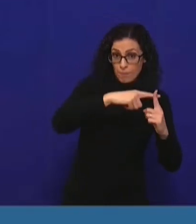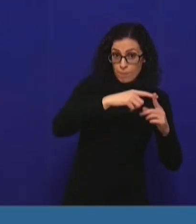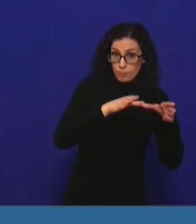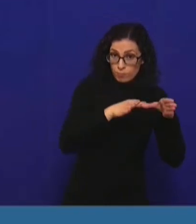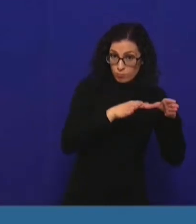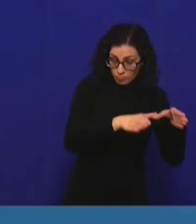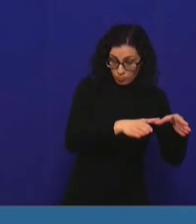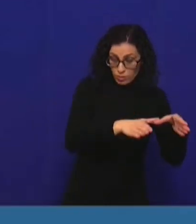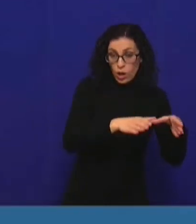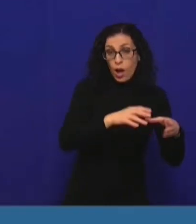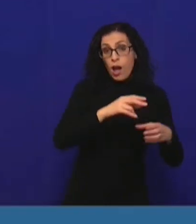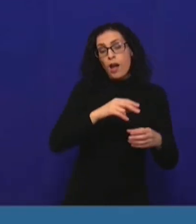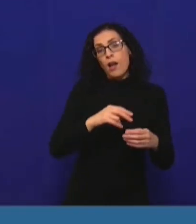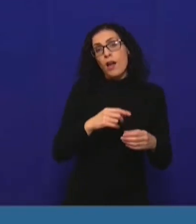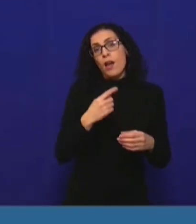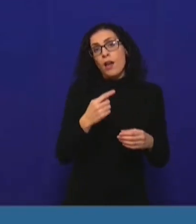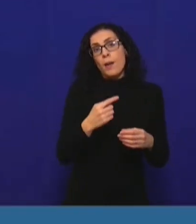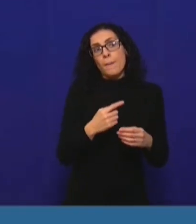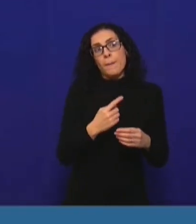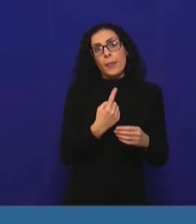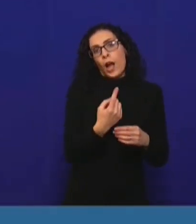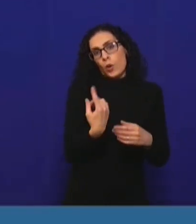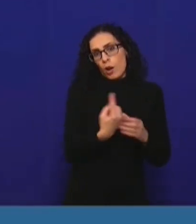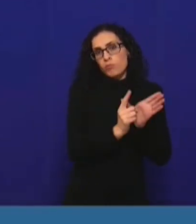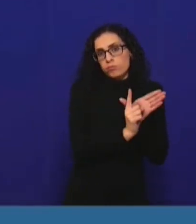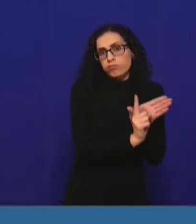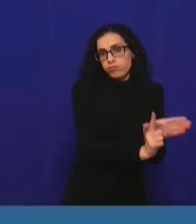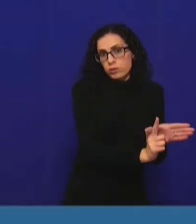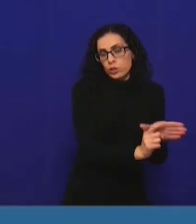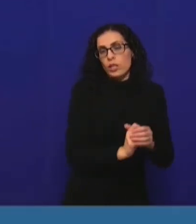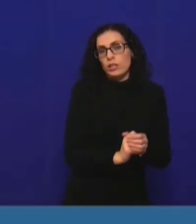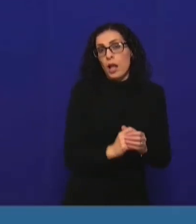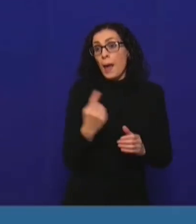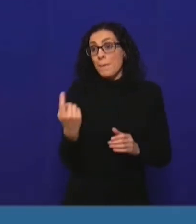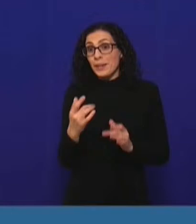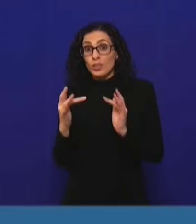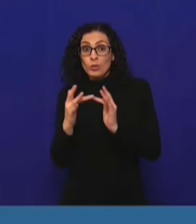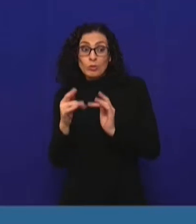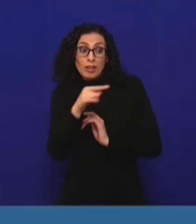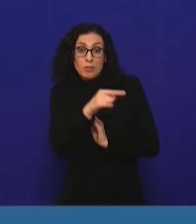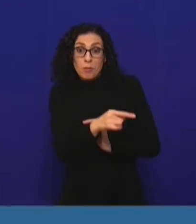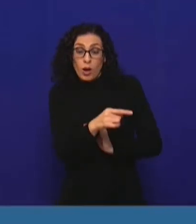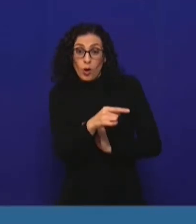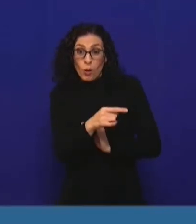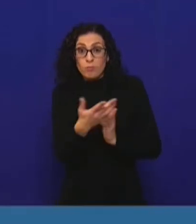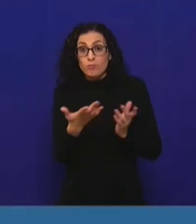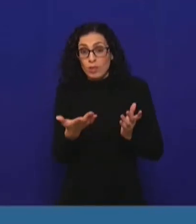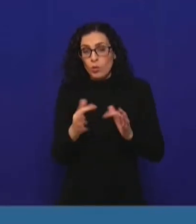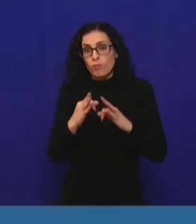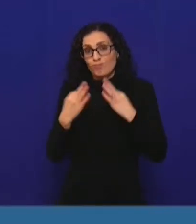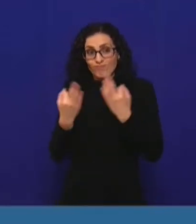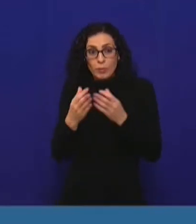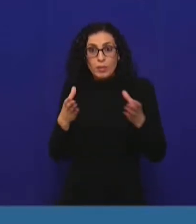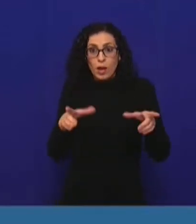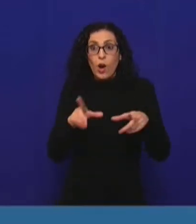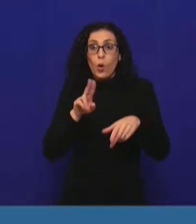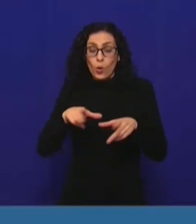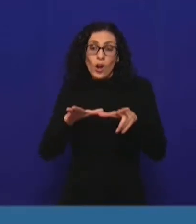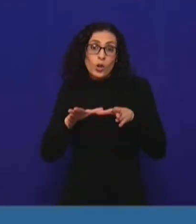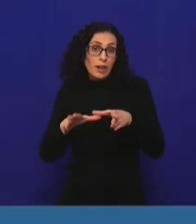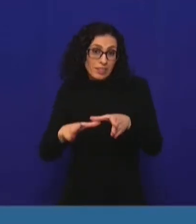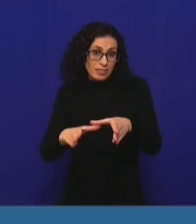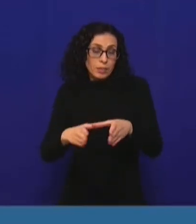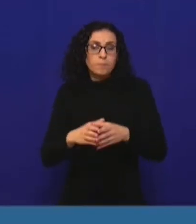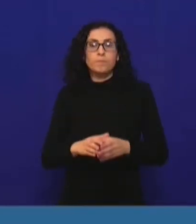qegħdin f'iżolazzjoni. Għandek dok il-persuni li qegħdin f'kuntatt ma' dak il-persuni ġifieri il-contacts, allura jkunu qegħdin ukoll quarantine ħabba